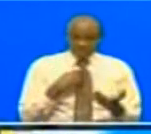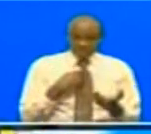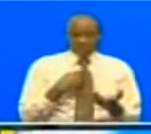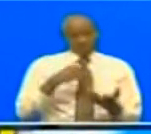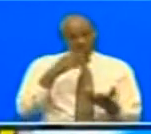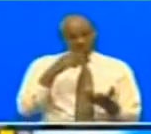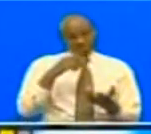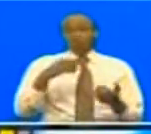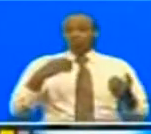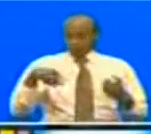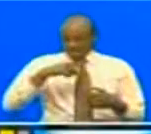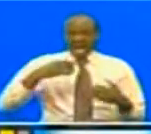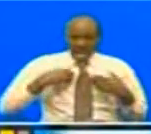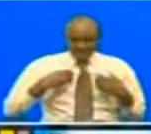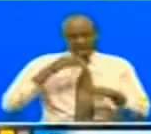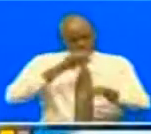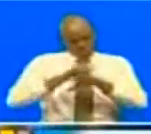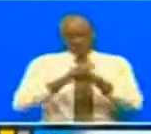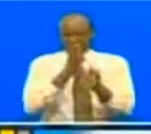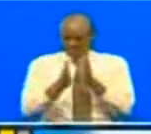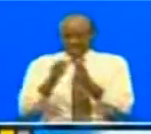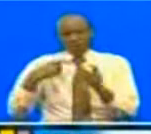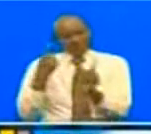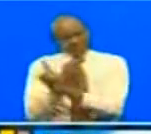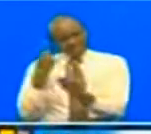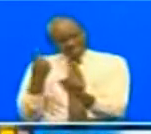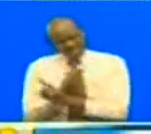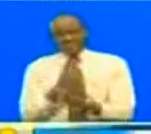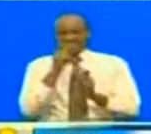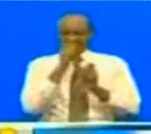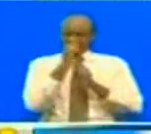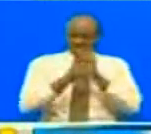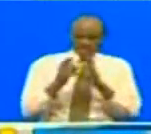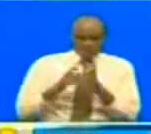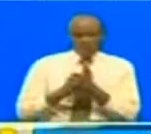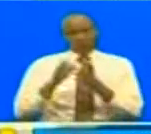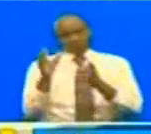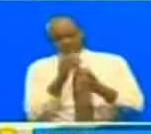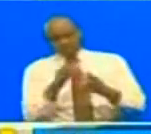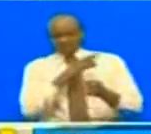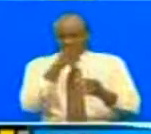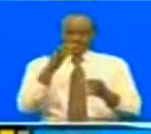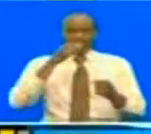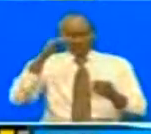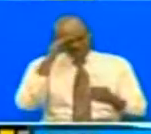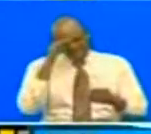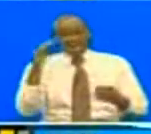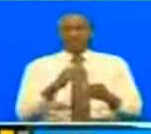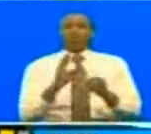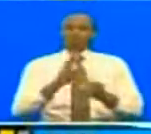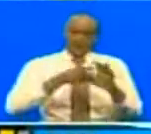because we have a wonderful portfolio of brands across spirits and beer and